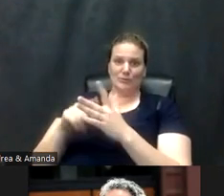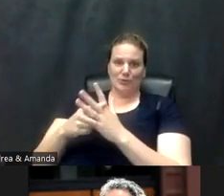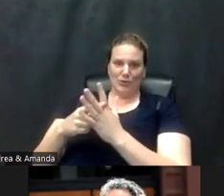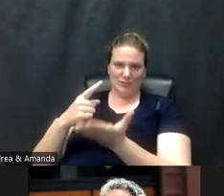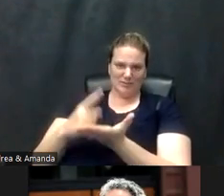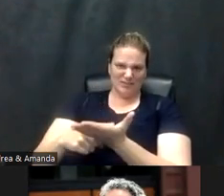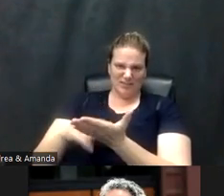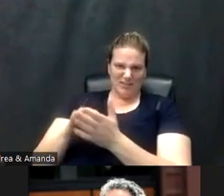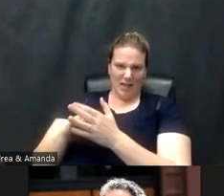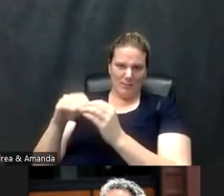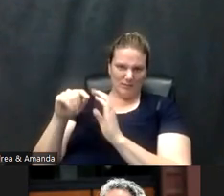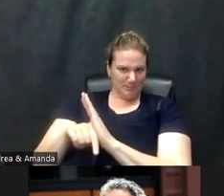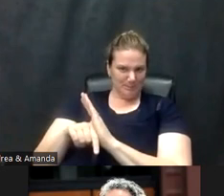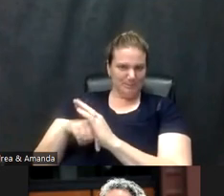further.